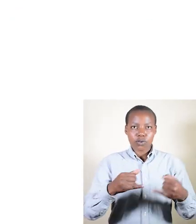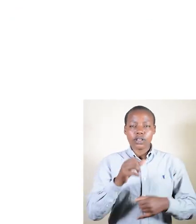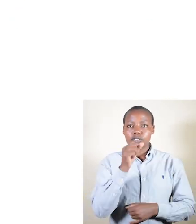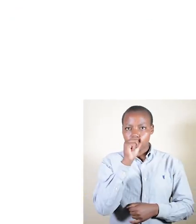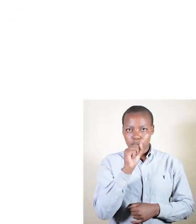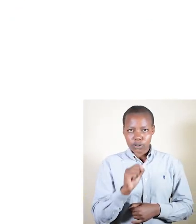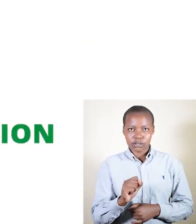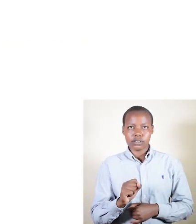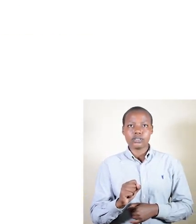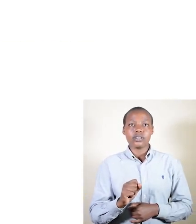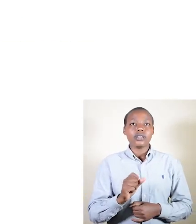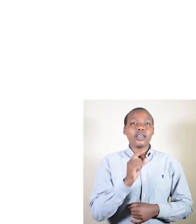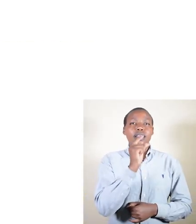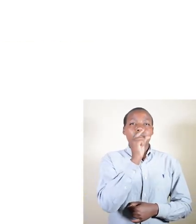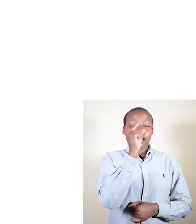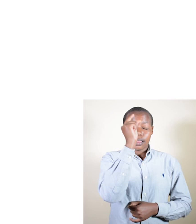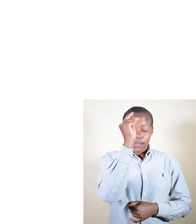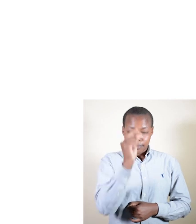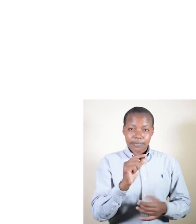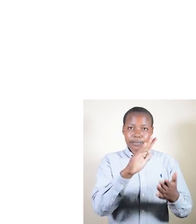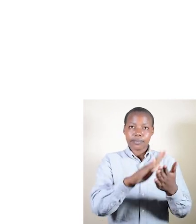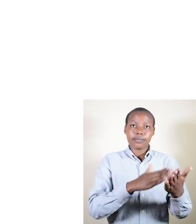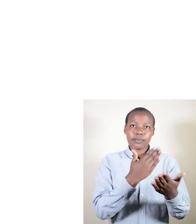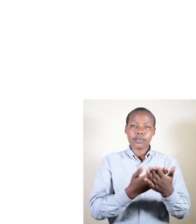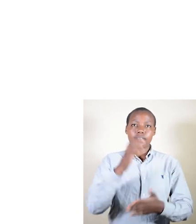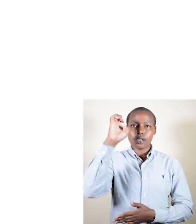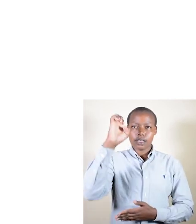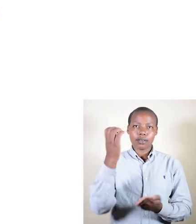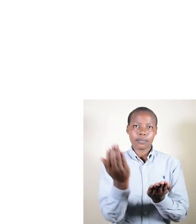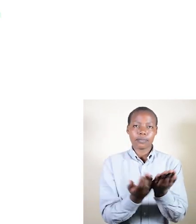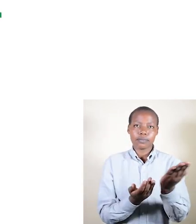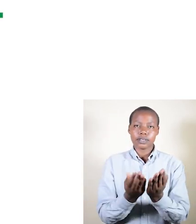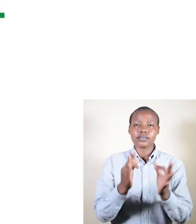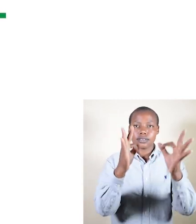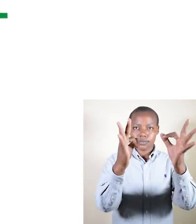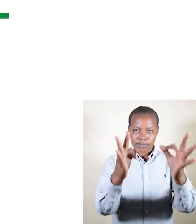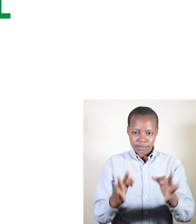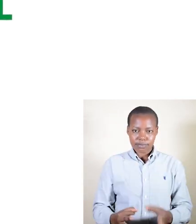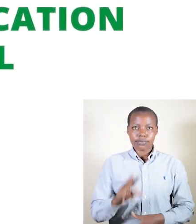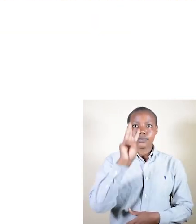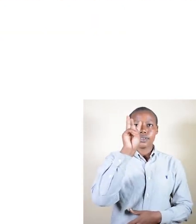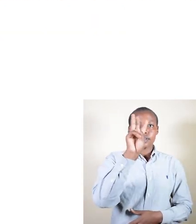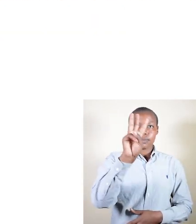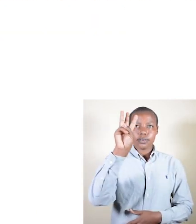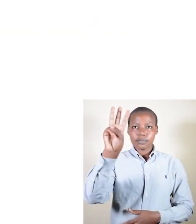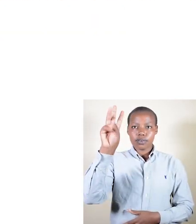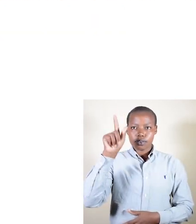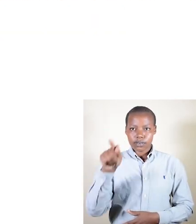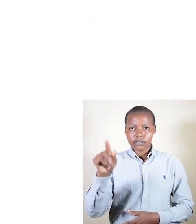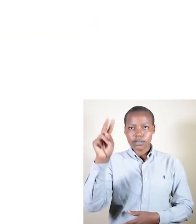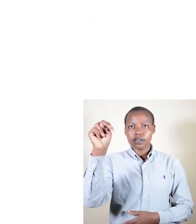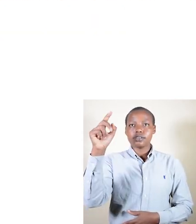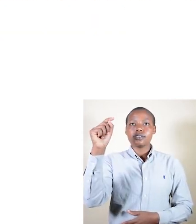and renewals. The customer makes an application on the e-business portal on